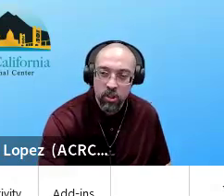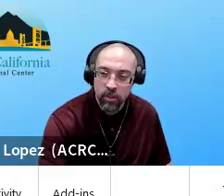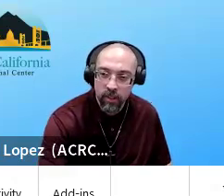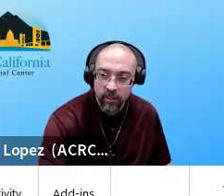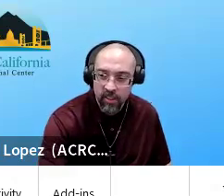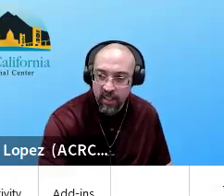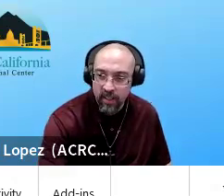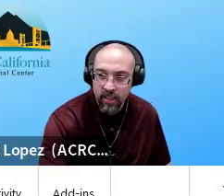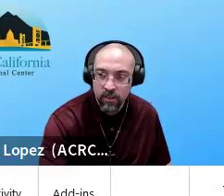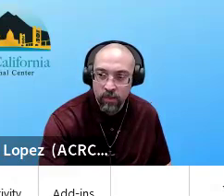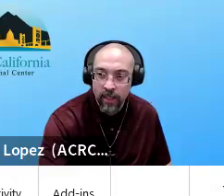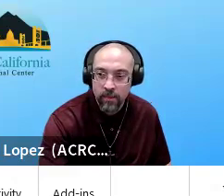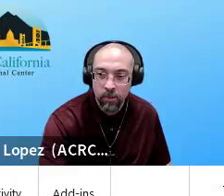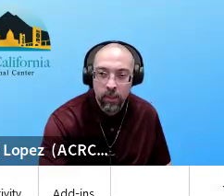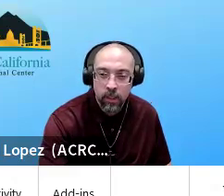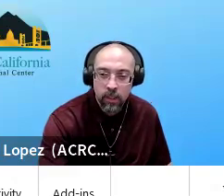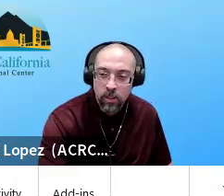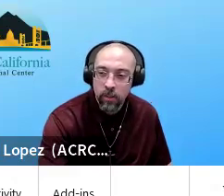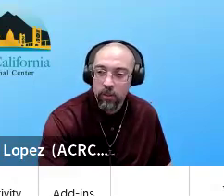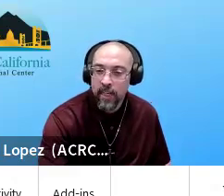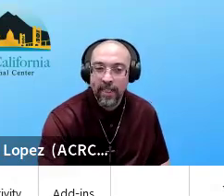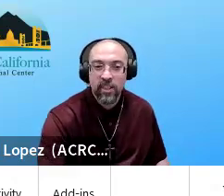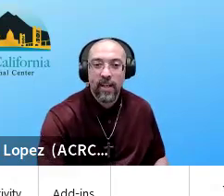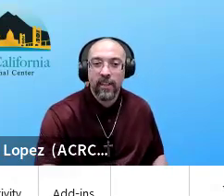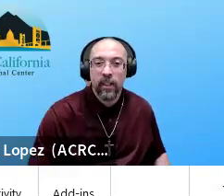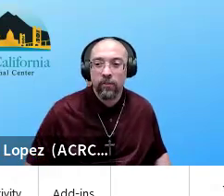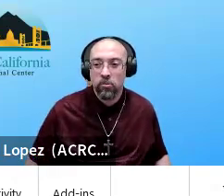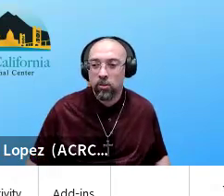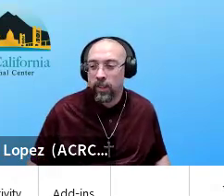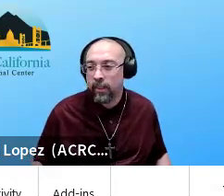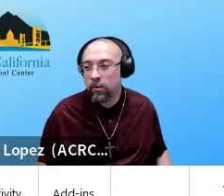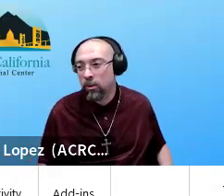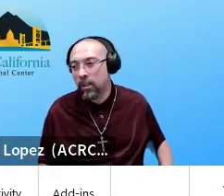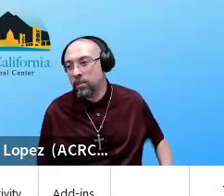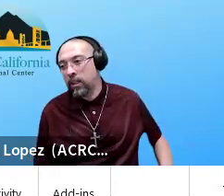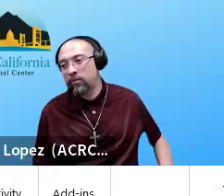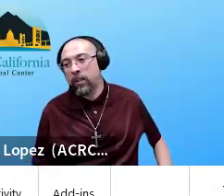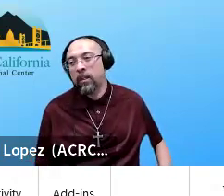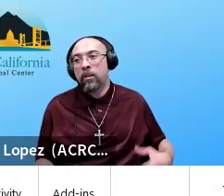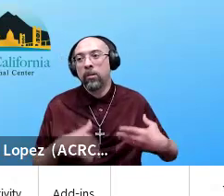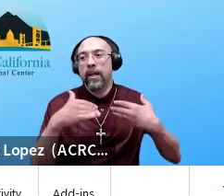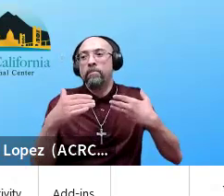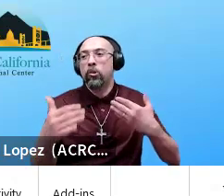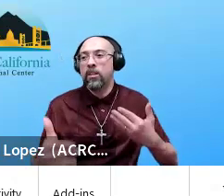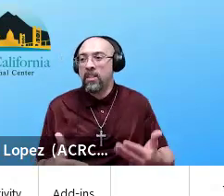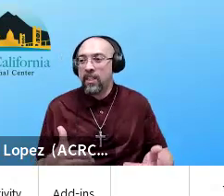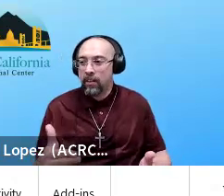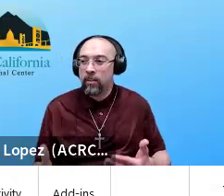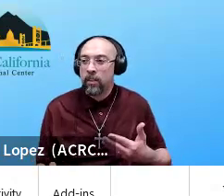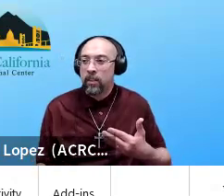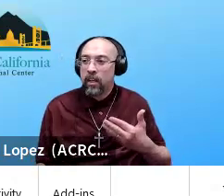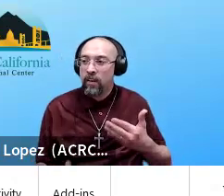disabilities, we have to make sure that they're staying as safe as possible. So that just kind of covers real quick what we're going to be covering. We're going to have